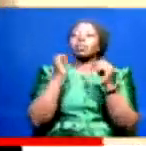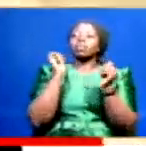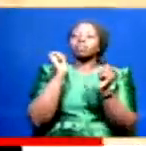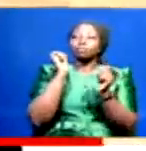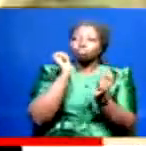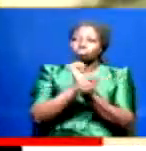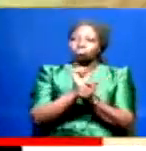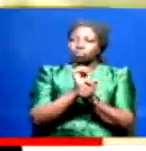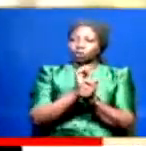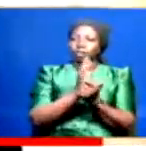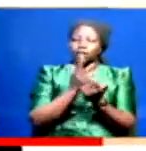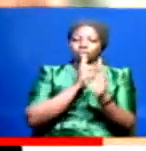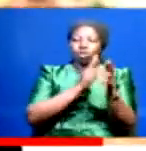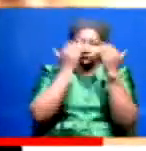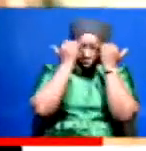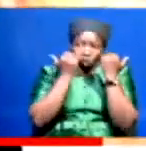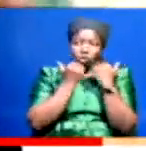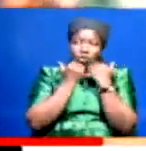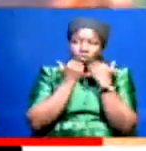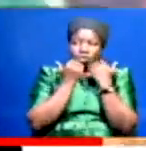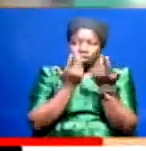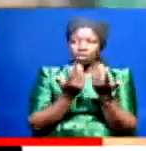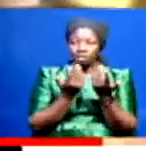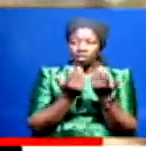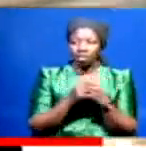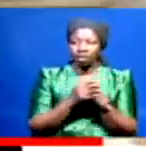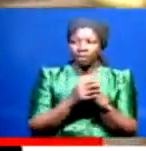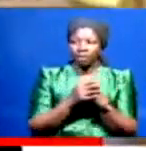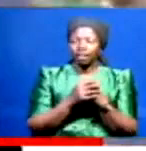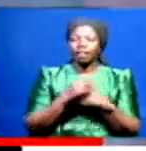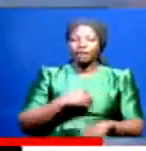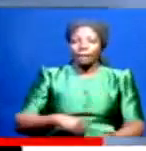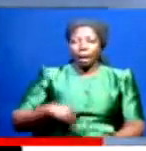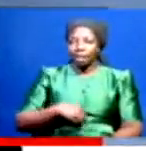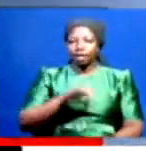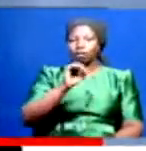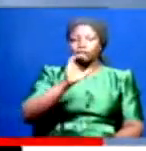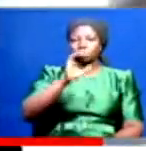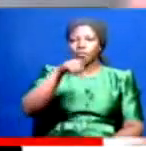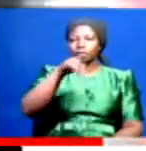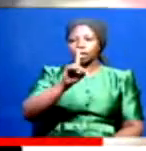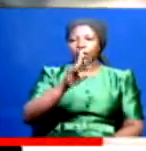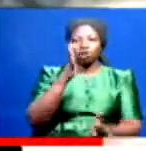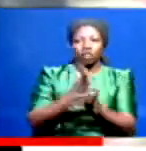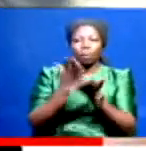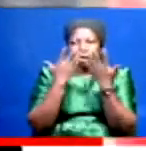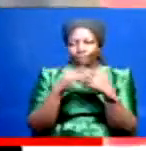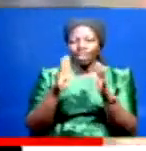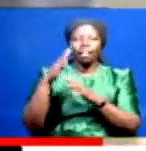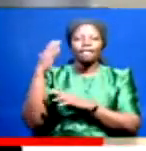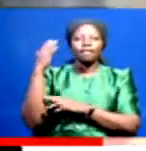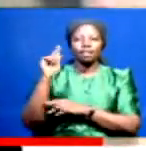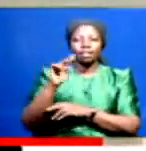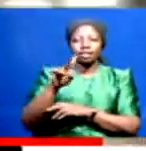religious incitement and indoctrination of children. Malindi OCPD Philip Wambogu confirmed that the televangelist has been accused